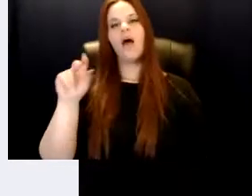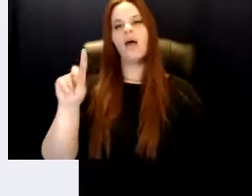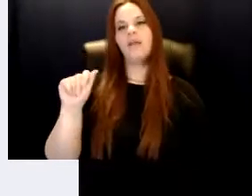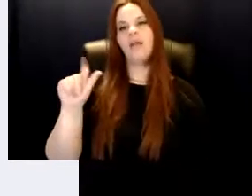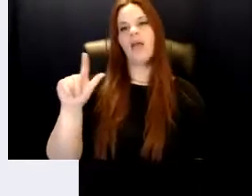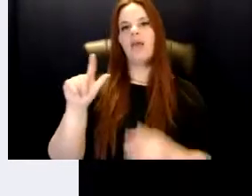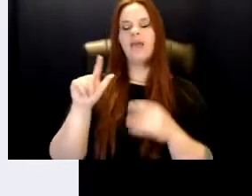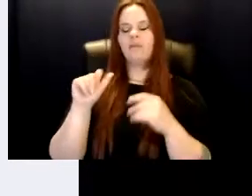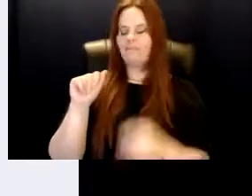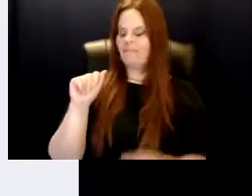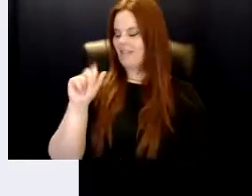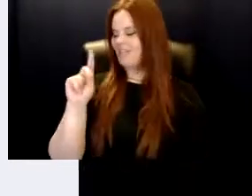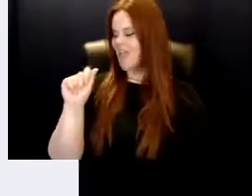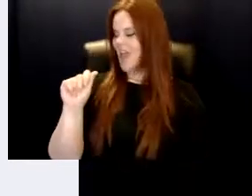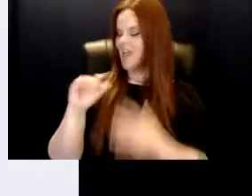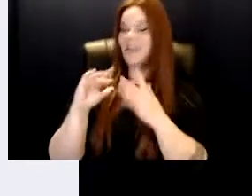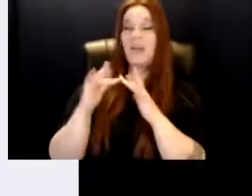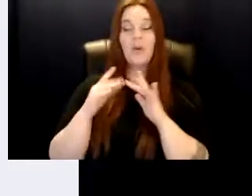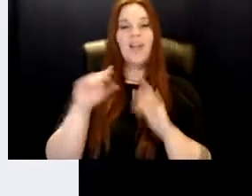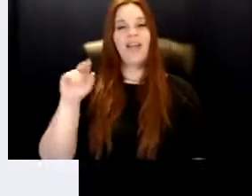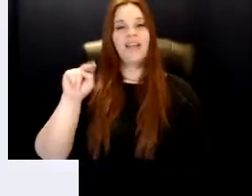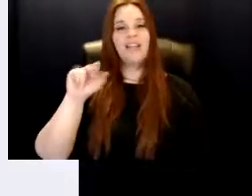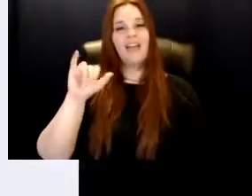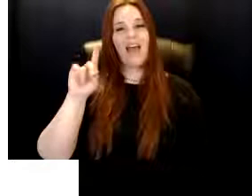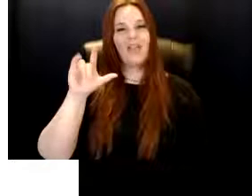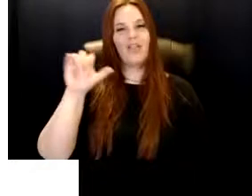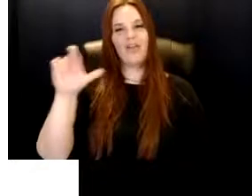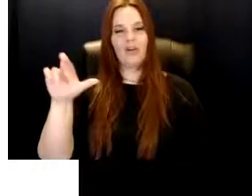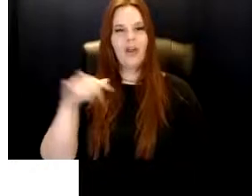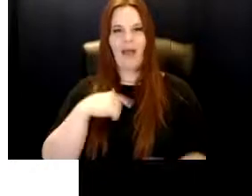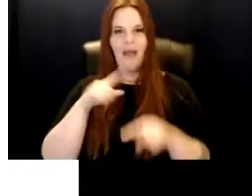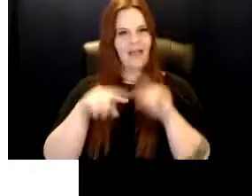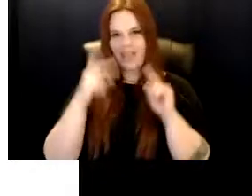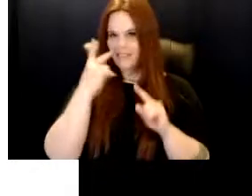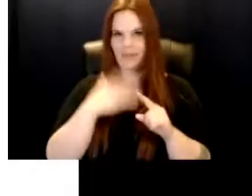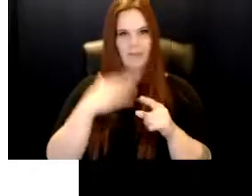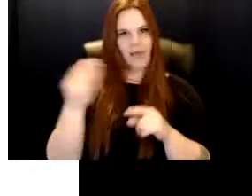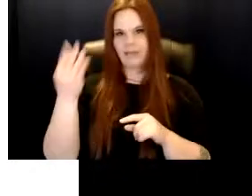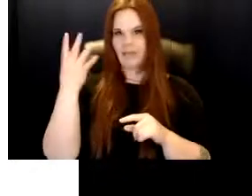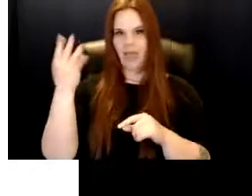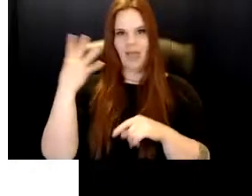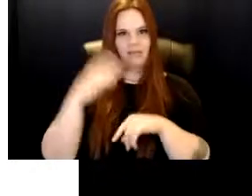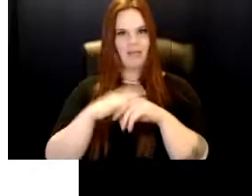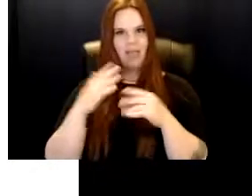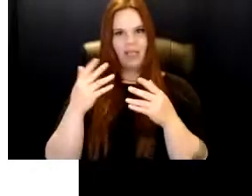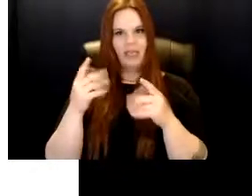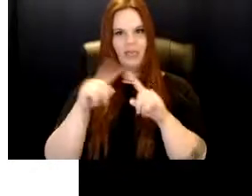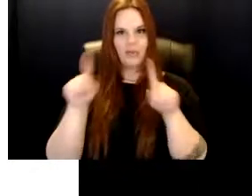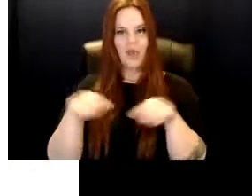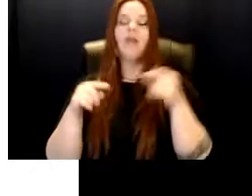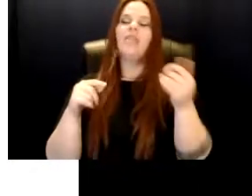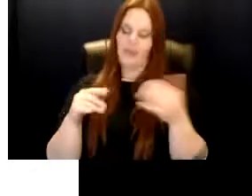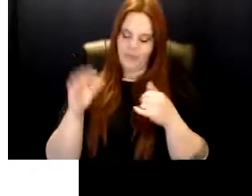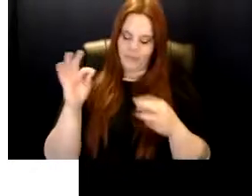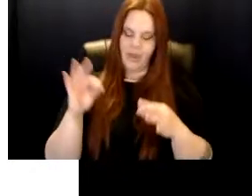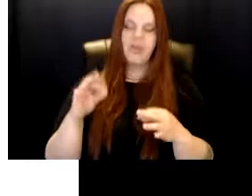and NIDLR. Let's go to the next slide, please. I can't see my slides on the screen, so there we are. Let's go to